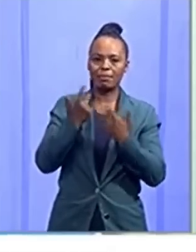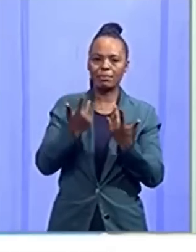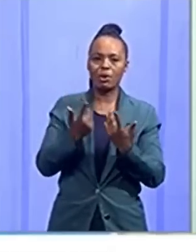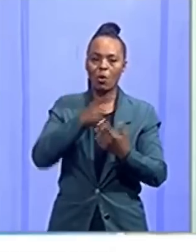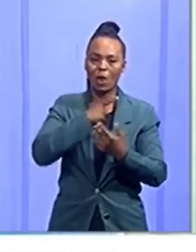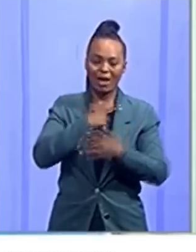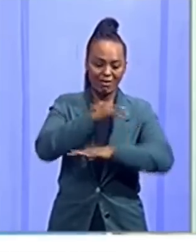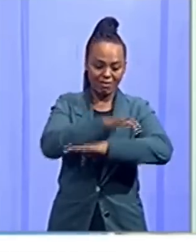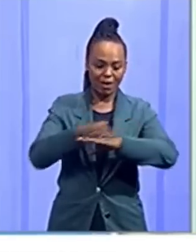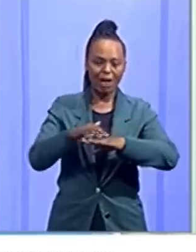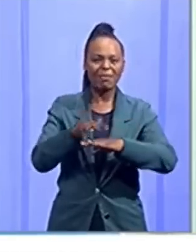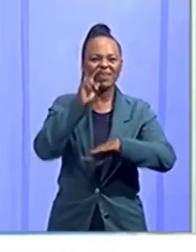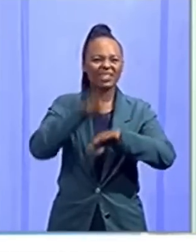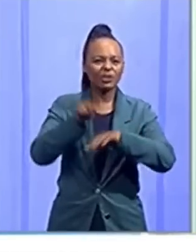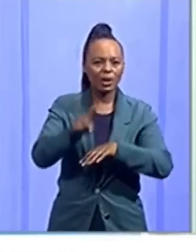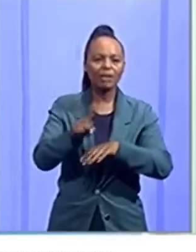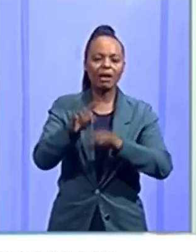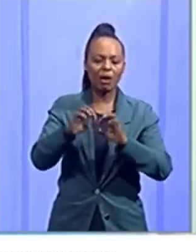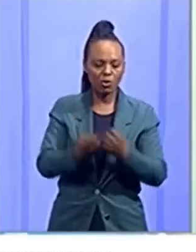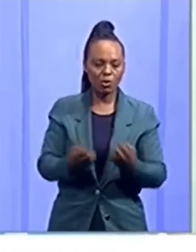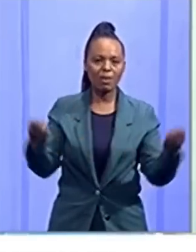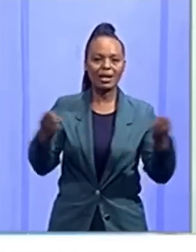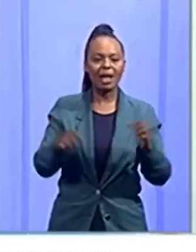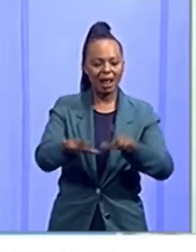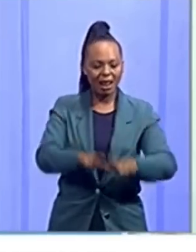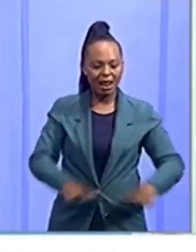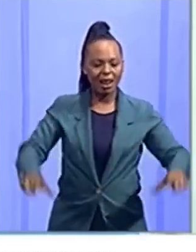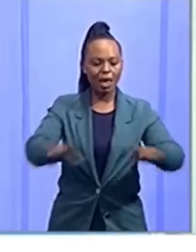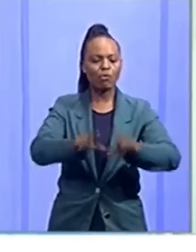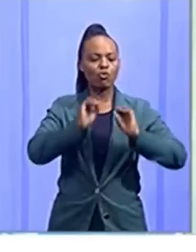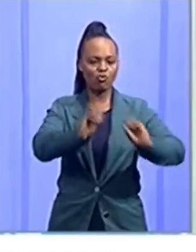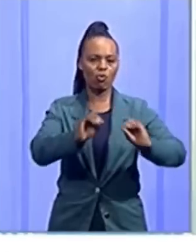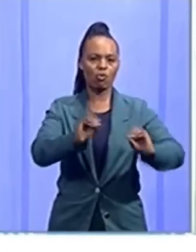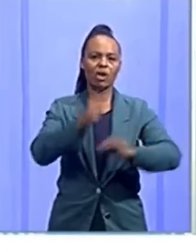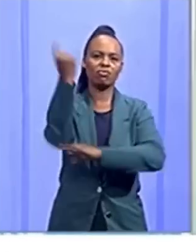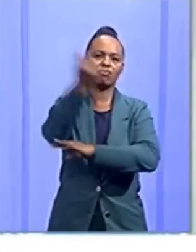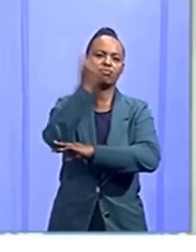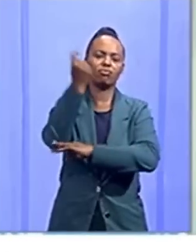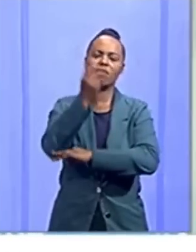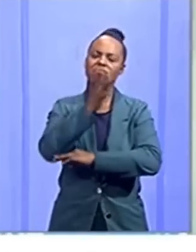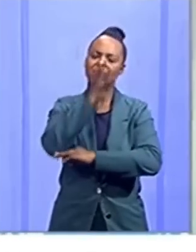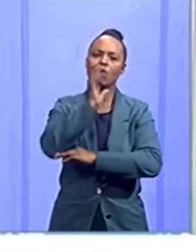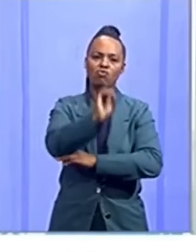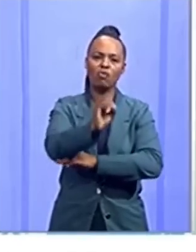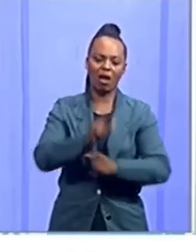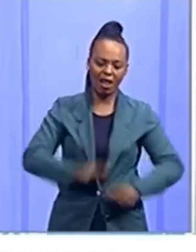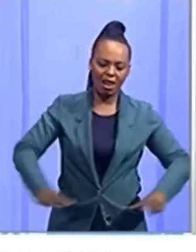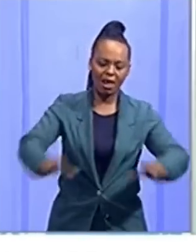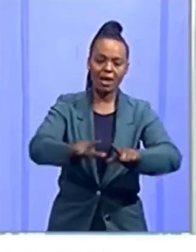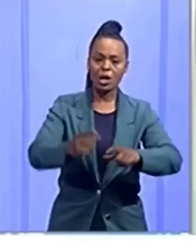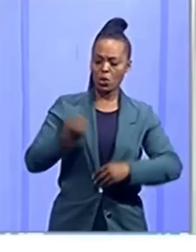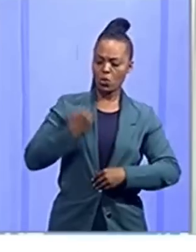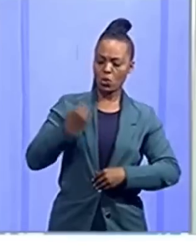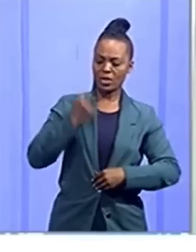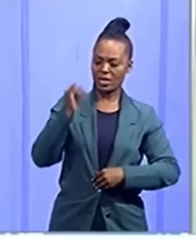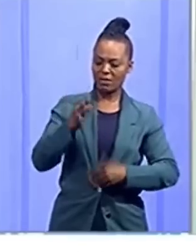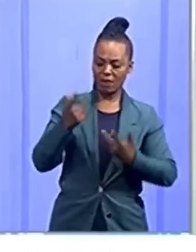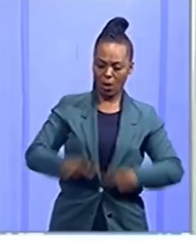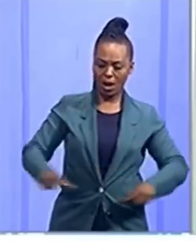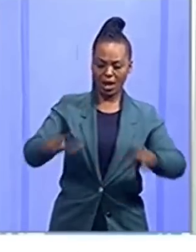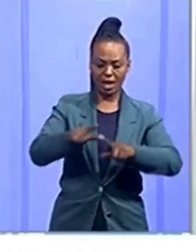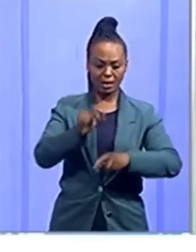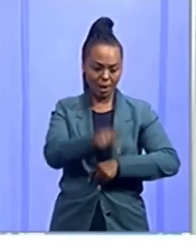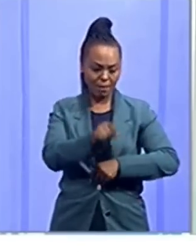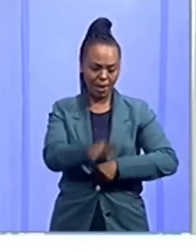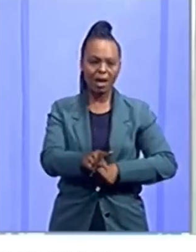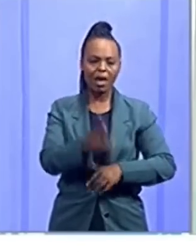leme goba land yona e gona mo magaeng, batho ba gona ba dutse gae ene re le baswa re ka kgona gore re šomiše land eno